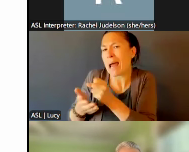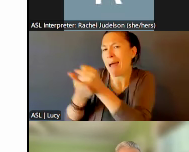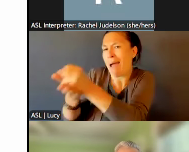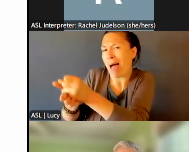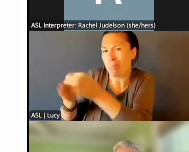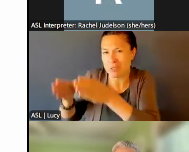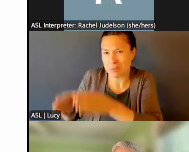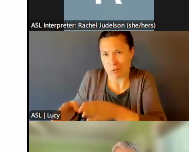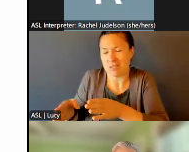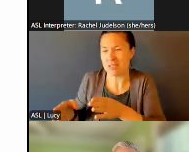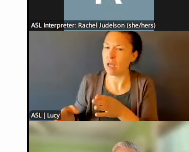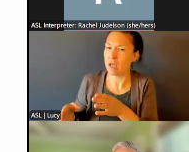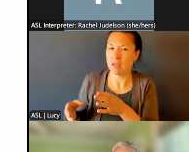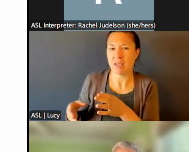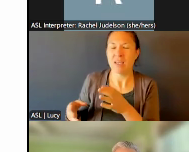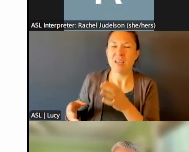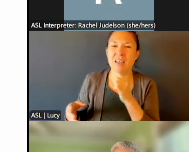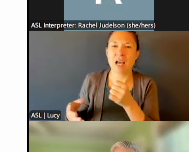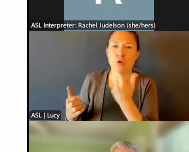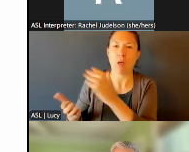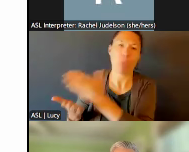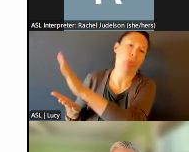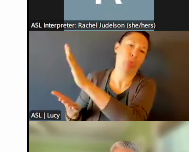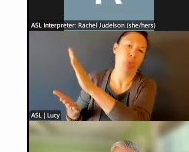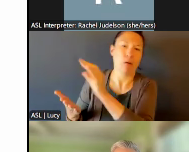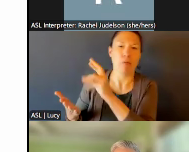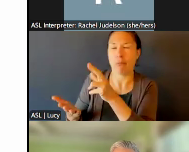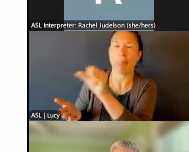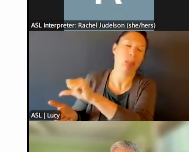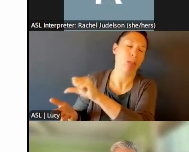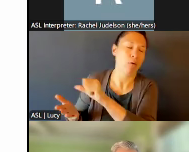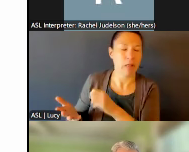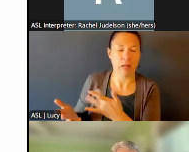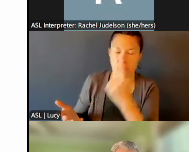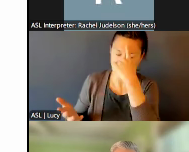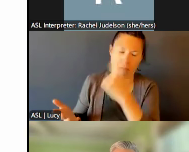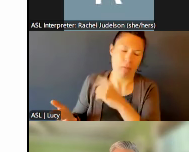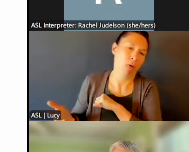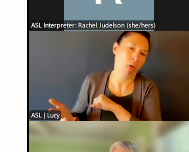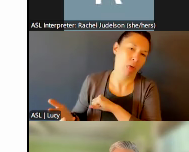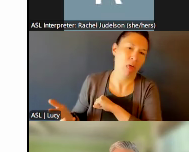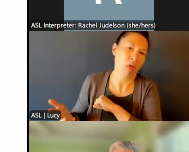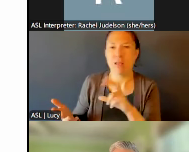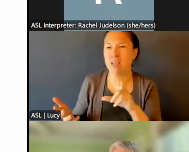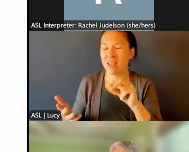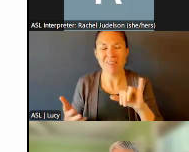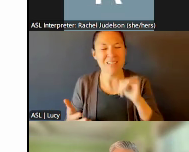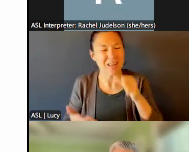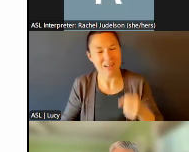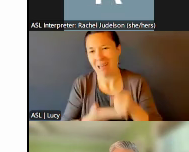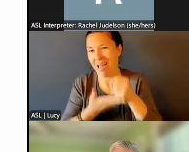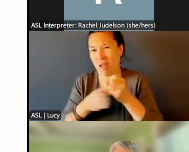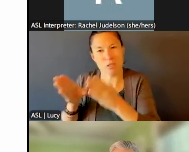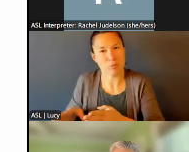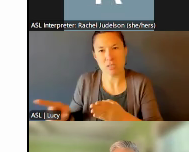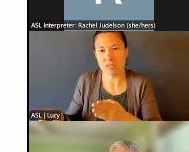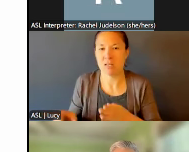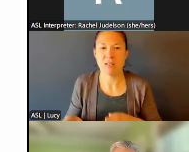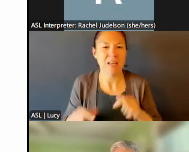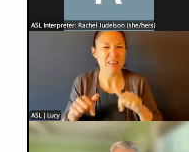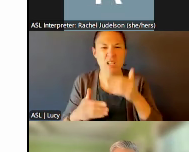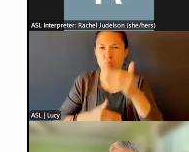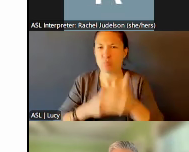of an idea or condescending or somehow negative about an idea is not going to help anybody. This is an anonymous process, so it's